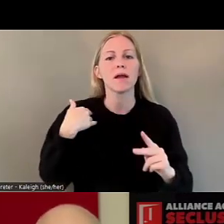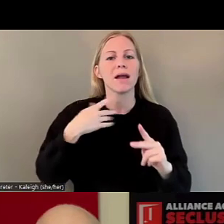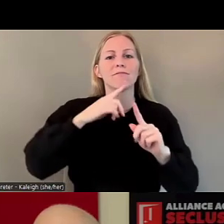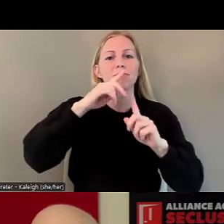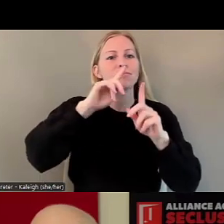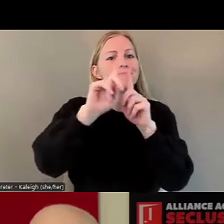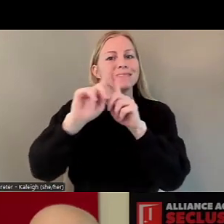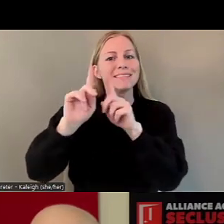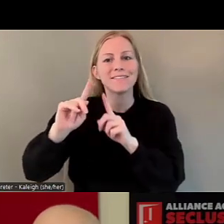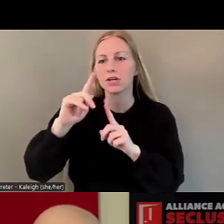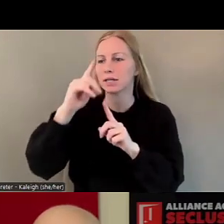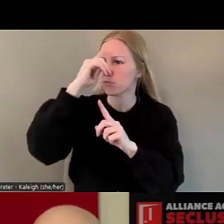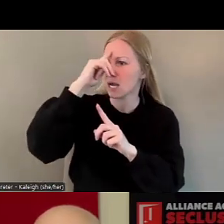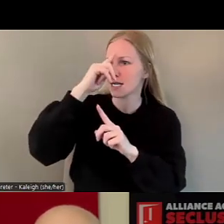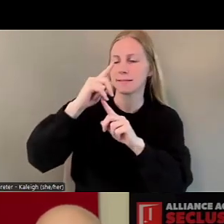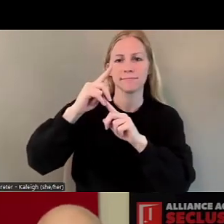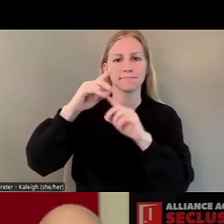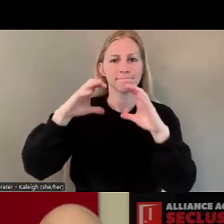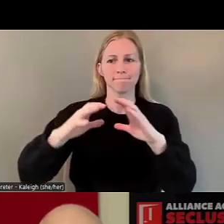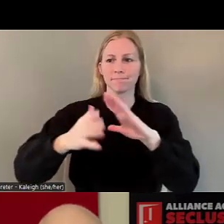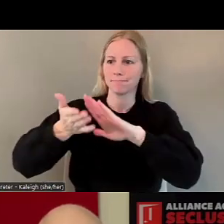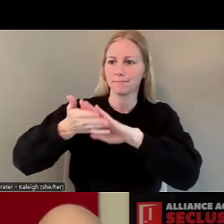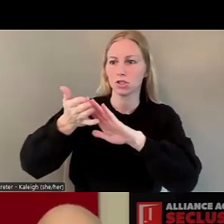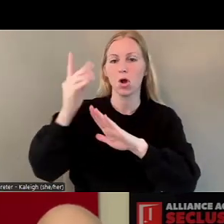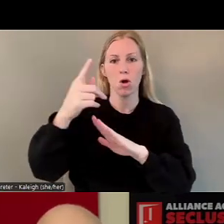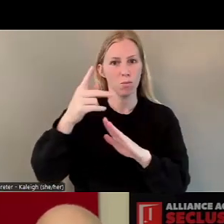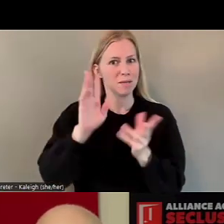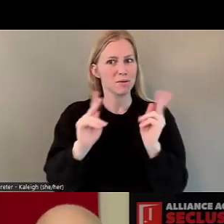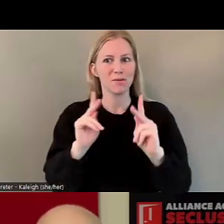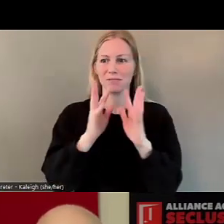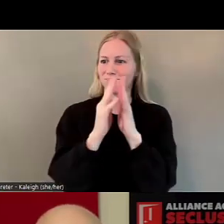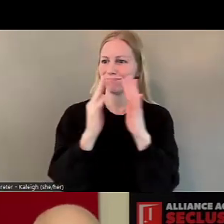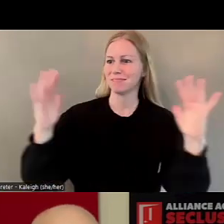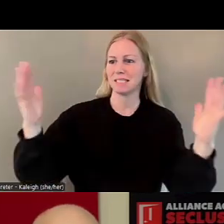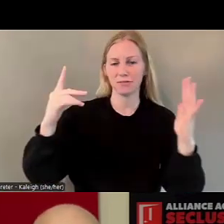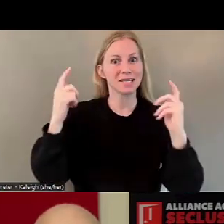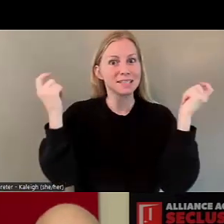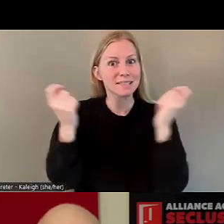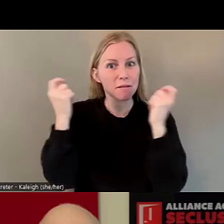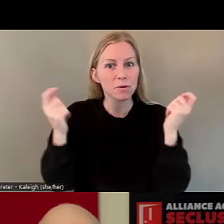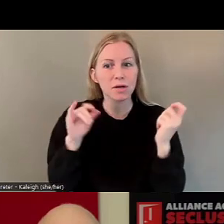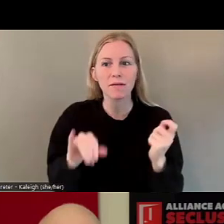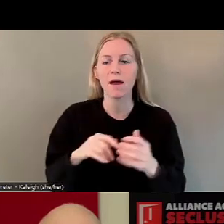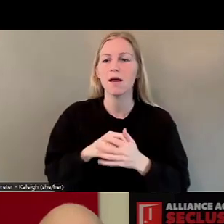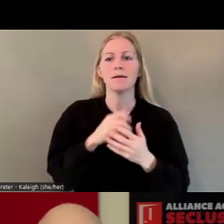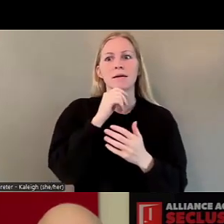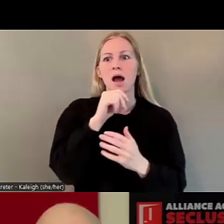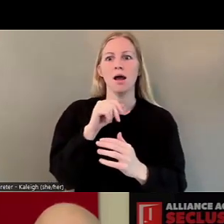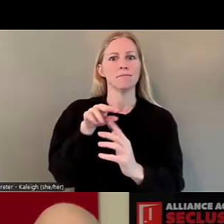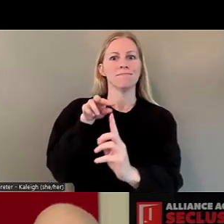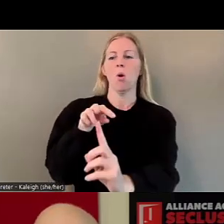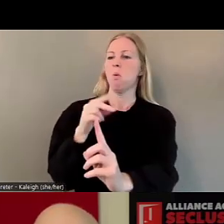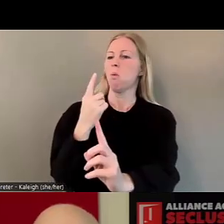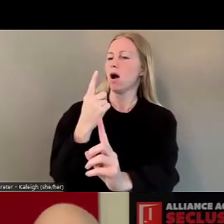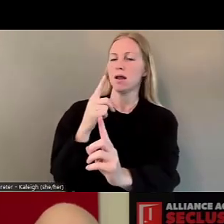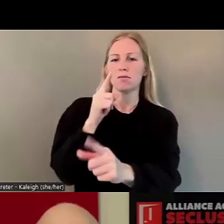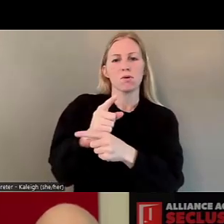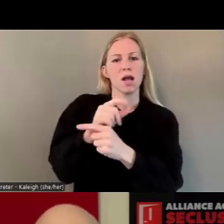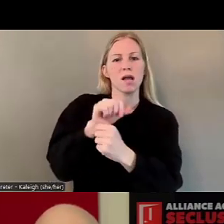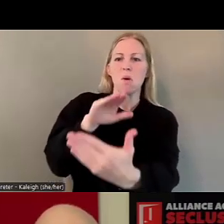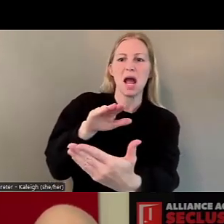only understanding, but celebrating those differences, looking through the lens of not there is one right way or correct way of